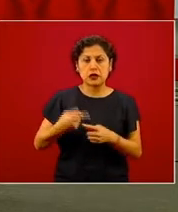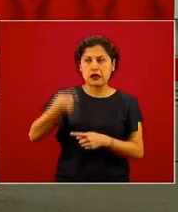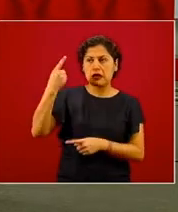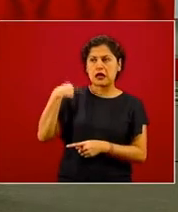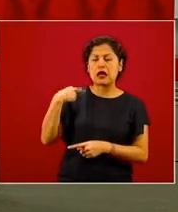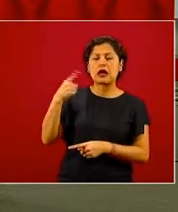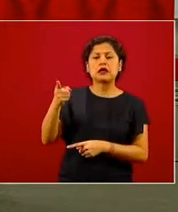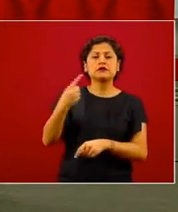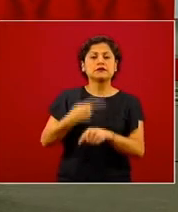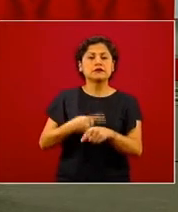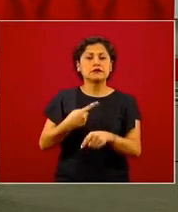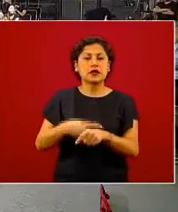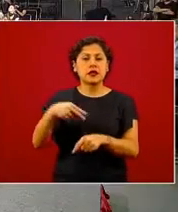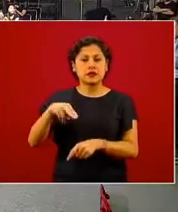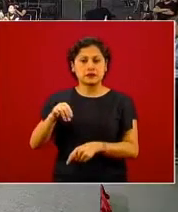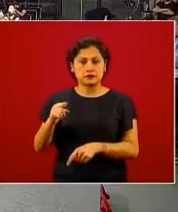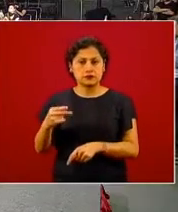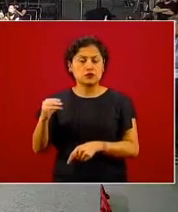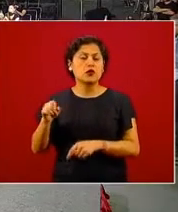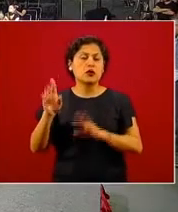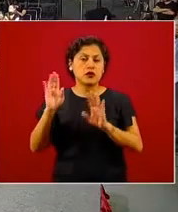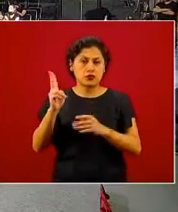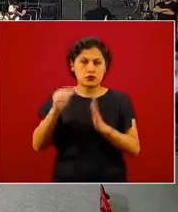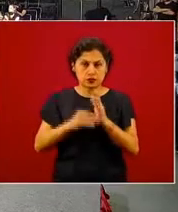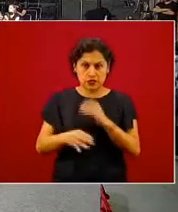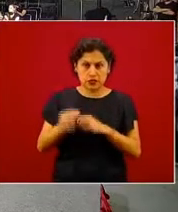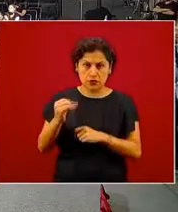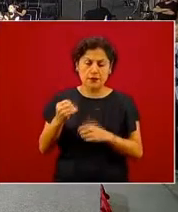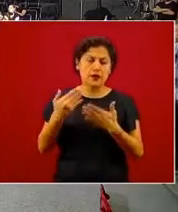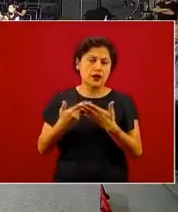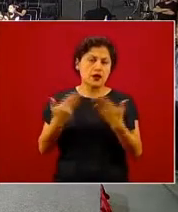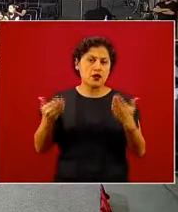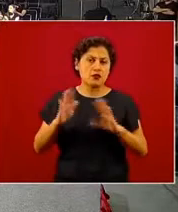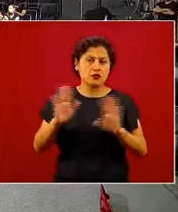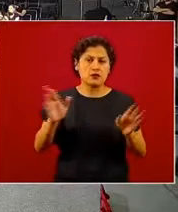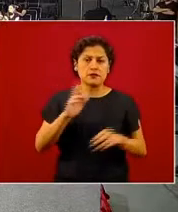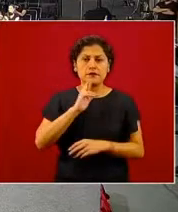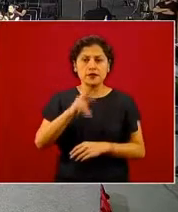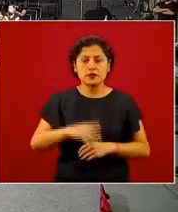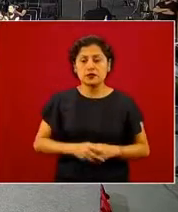getting appropriate information from all the different respective areas.